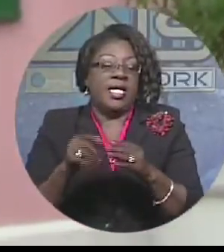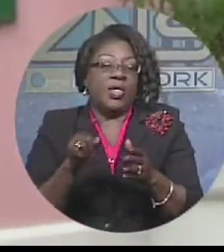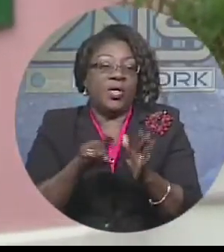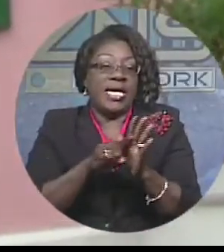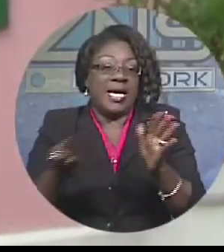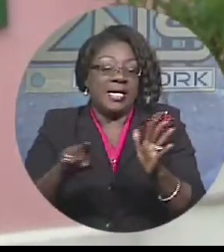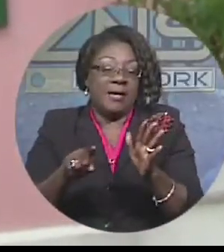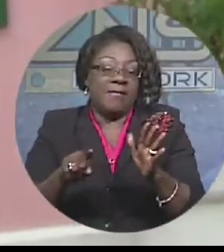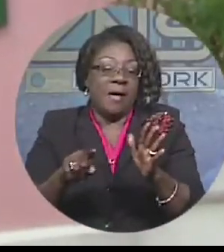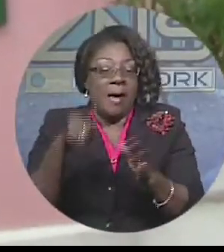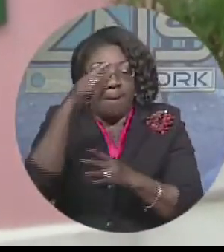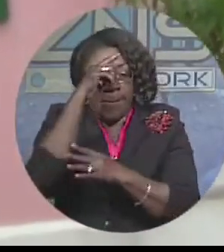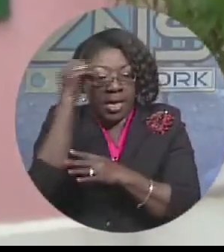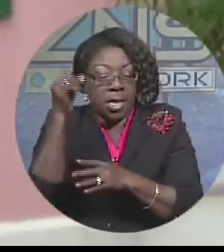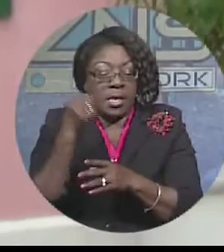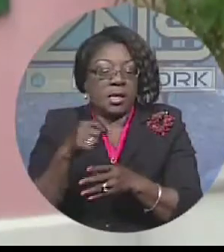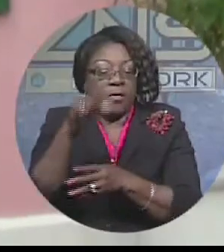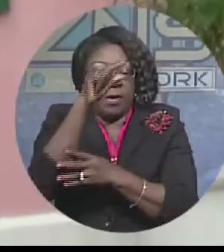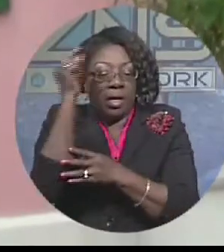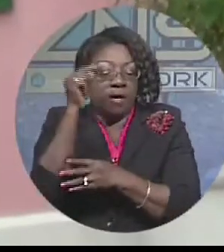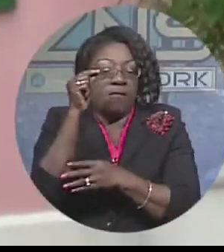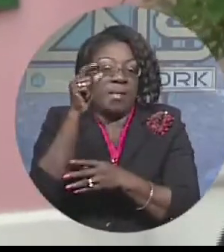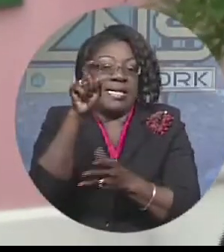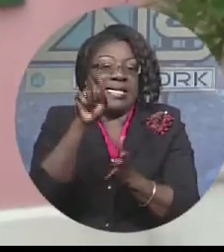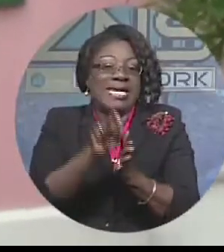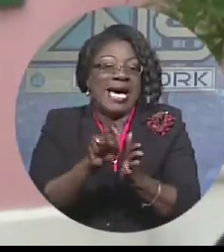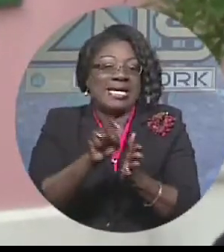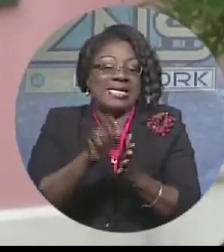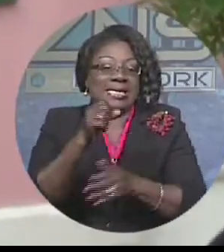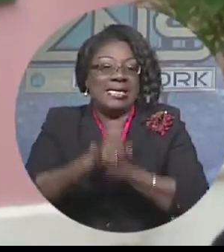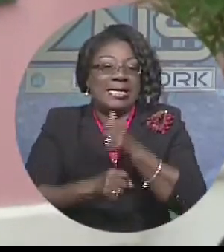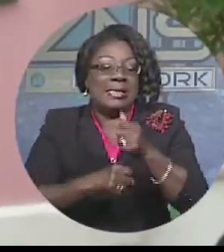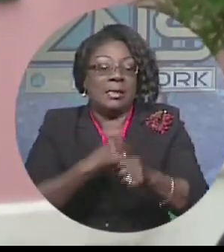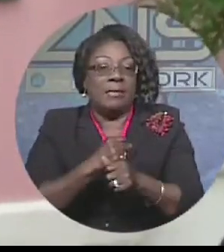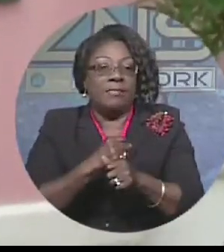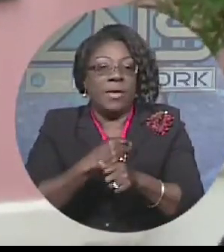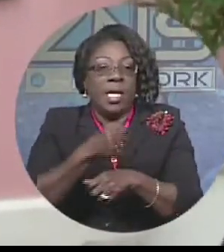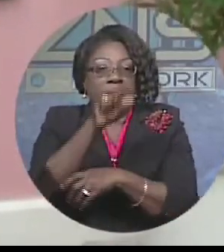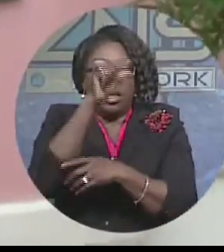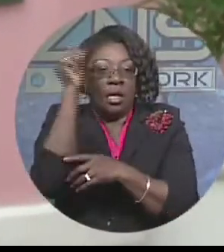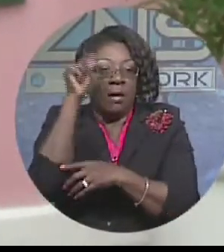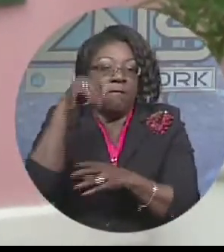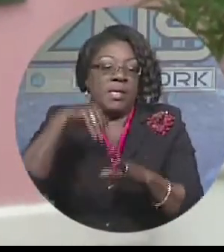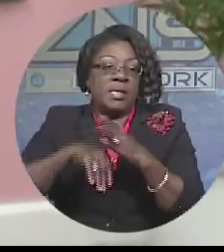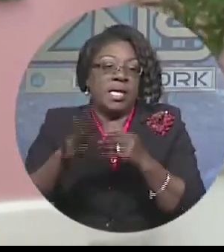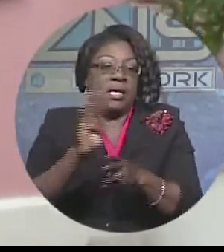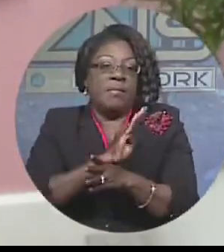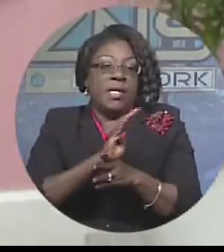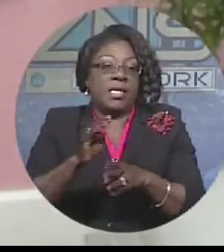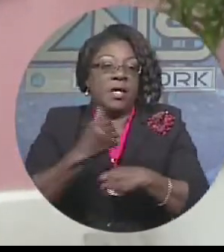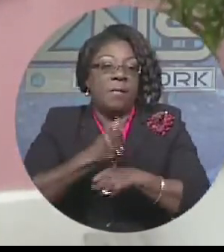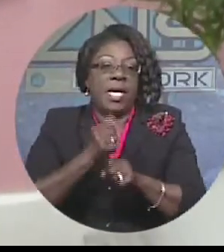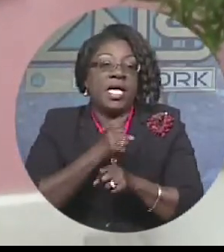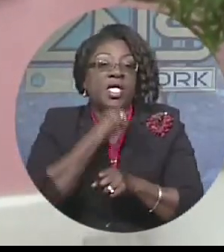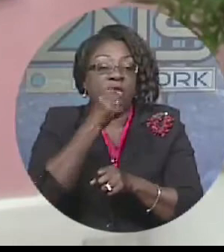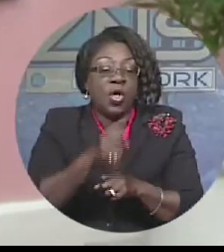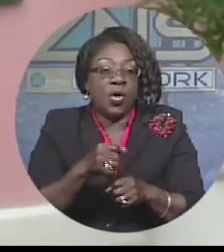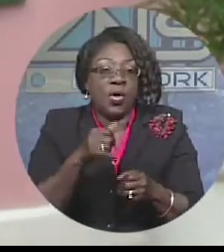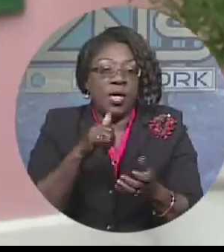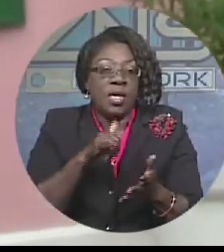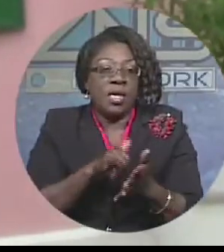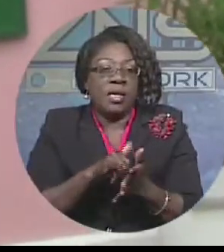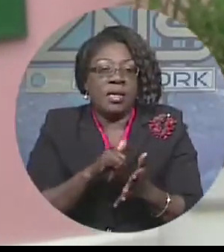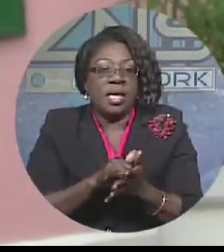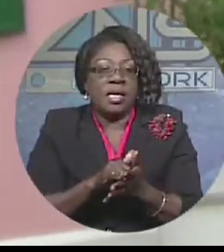for businesses to operate or to put anyone out of businesses. The government is in the business of ensuring that it's easy for people to do